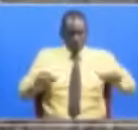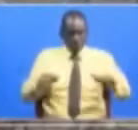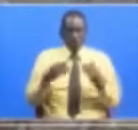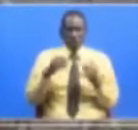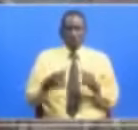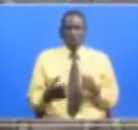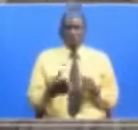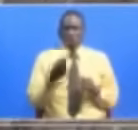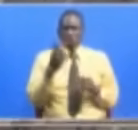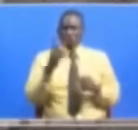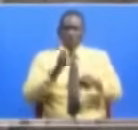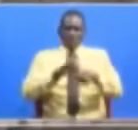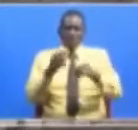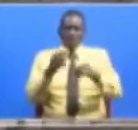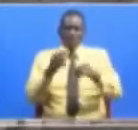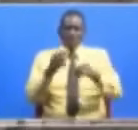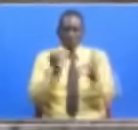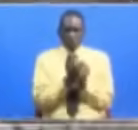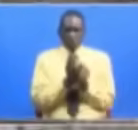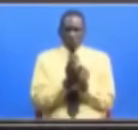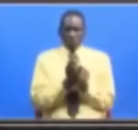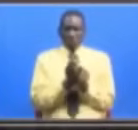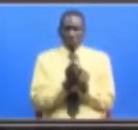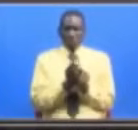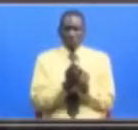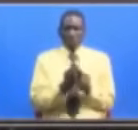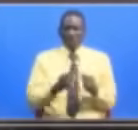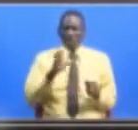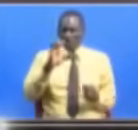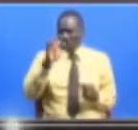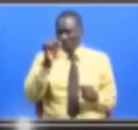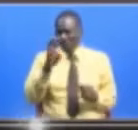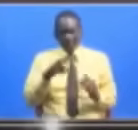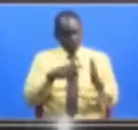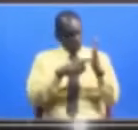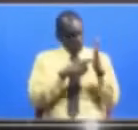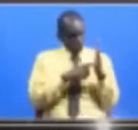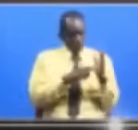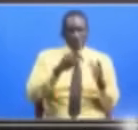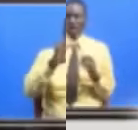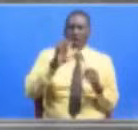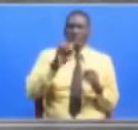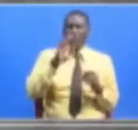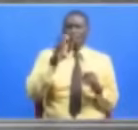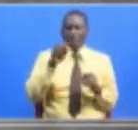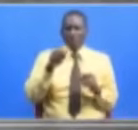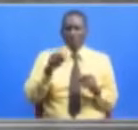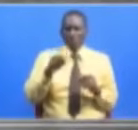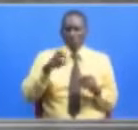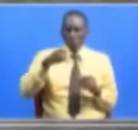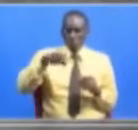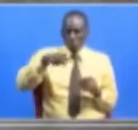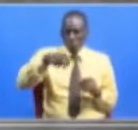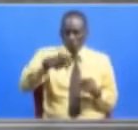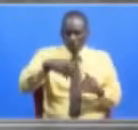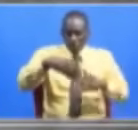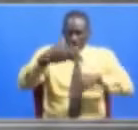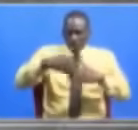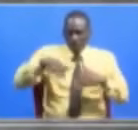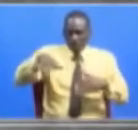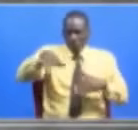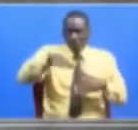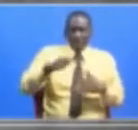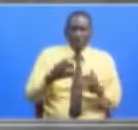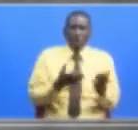At 12:21 p.m, the arena's CCTV captures Laban walking into the liquor store adjacent to the showground,